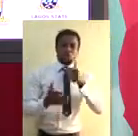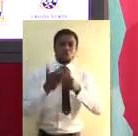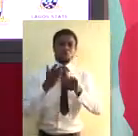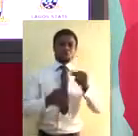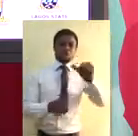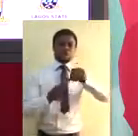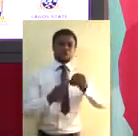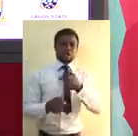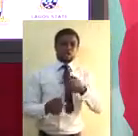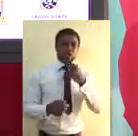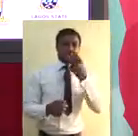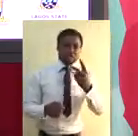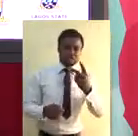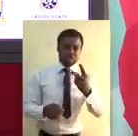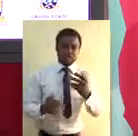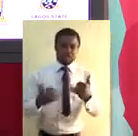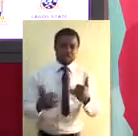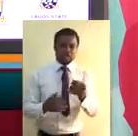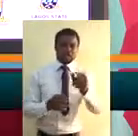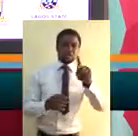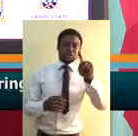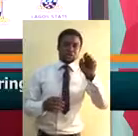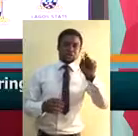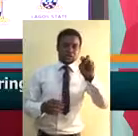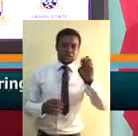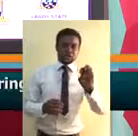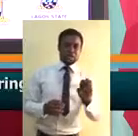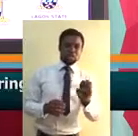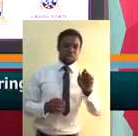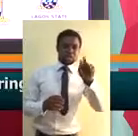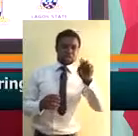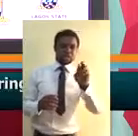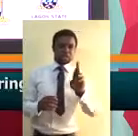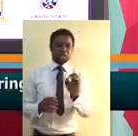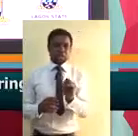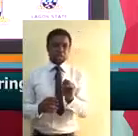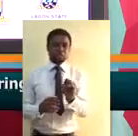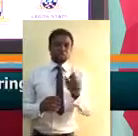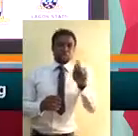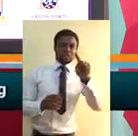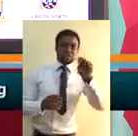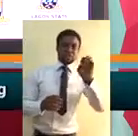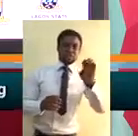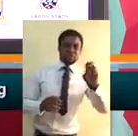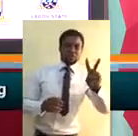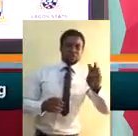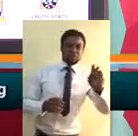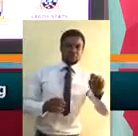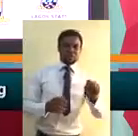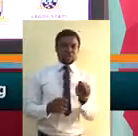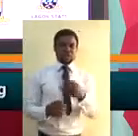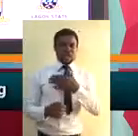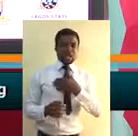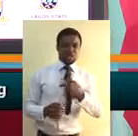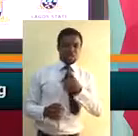Now, what areas we will be looking at? We're going to be looking at STEM issues. We're going to be looking at TVET,